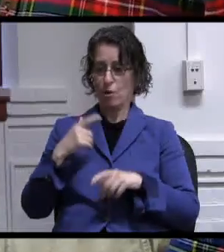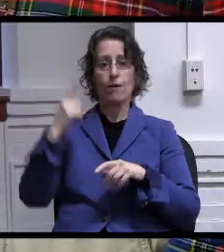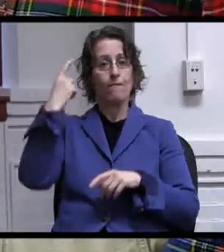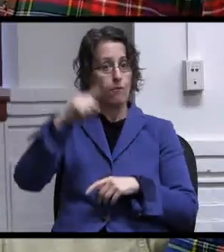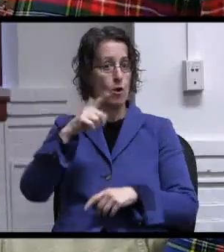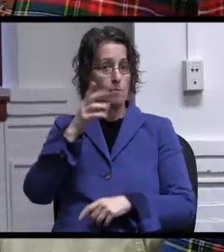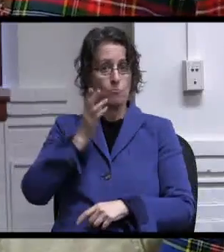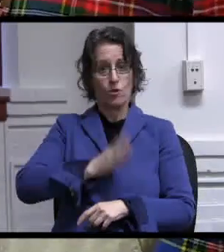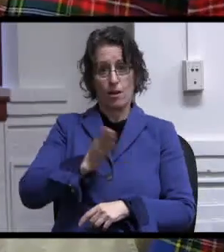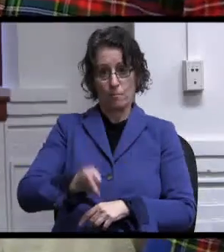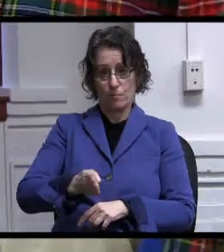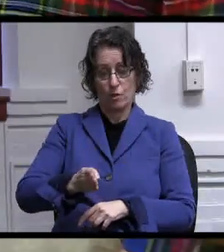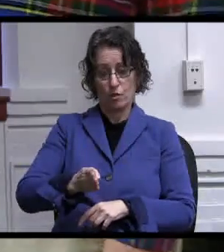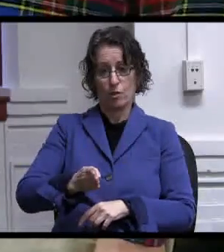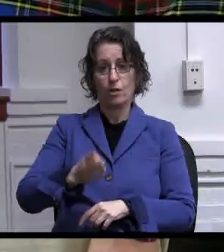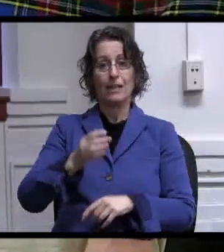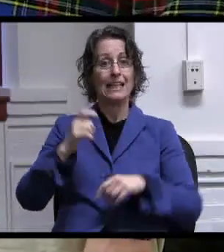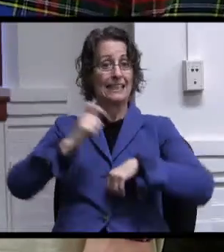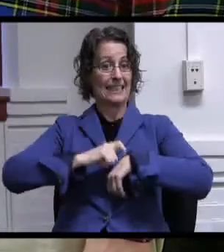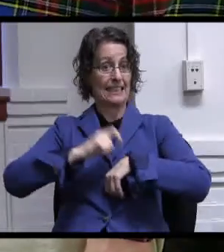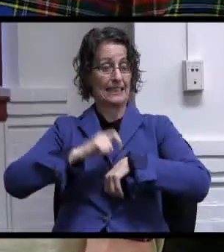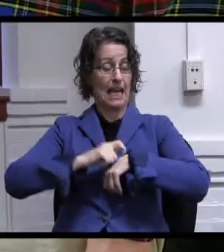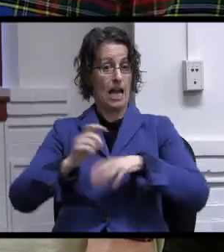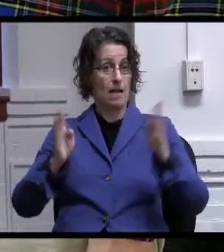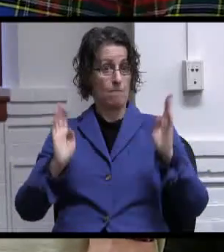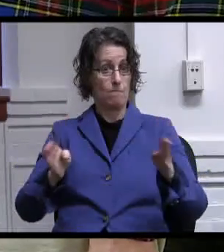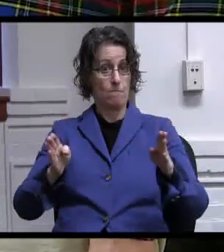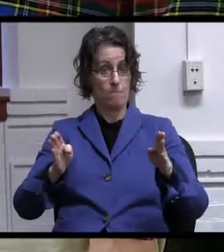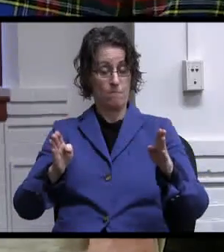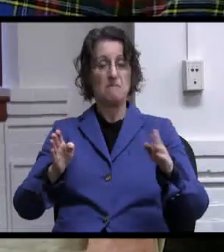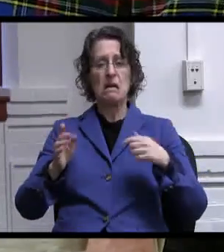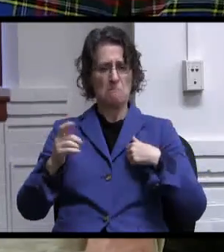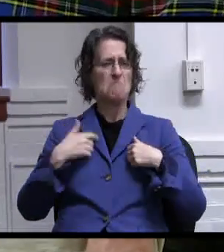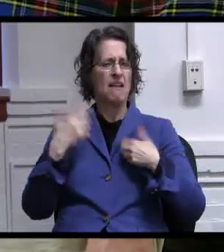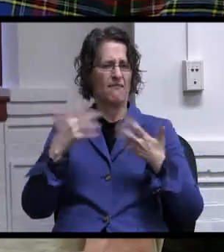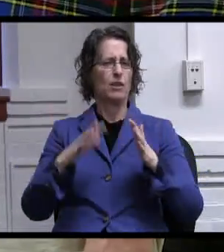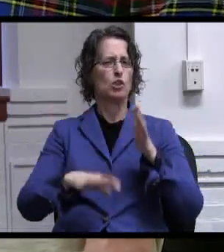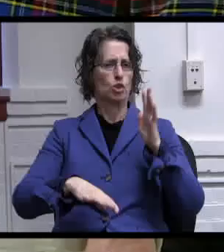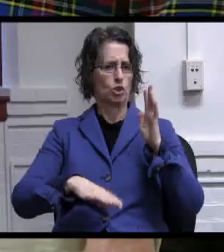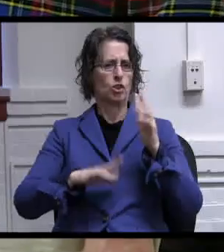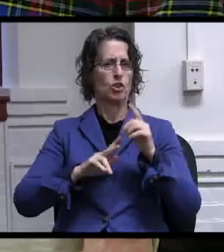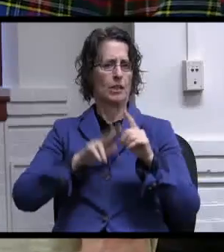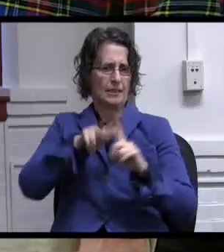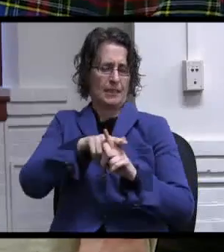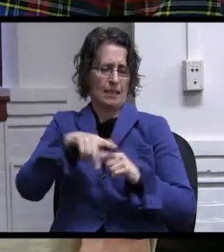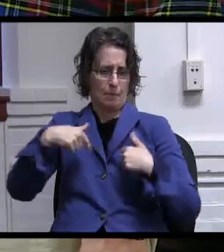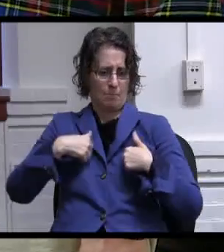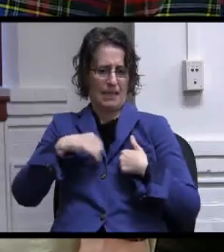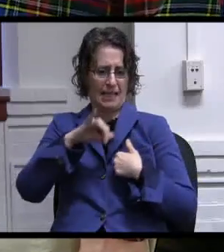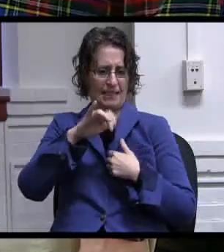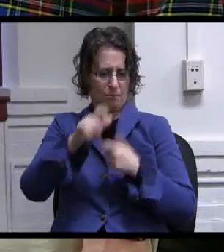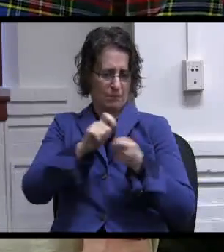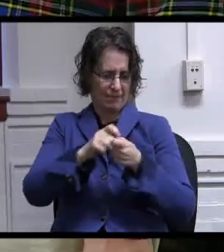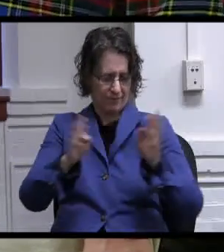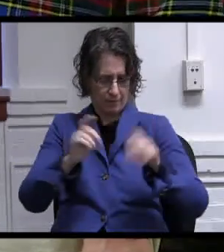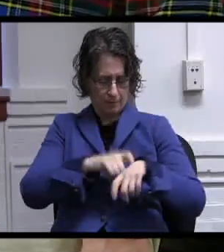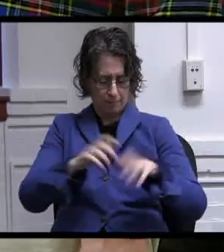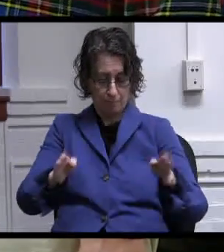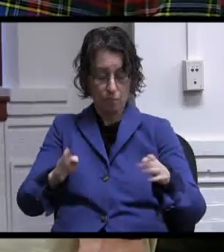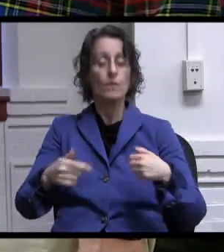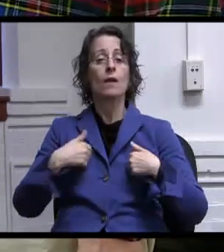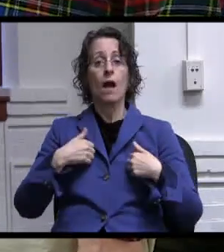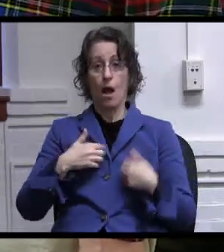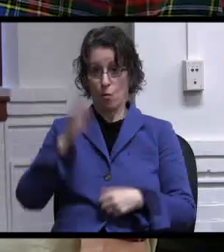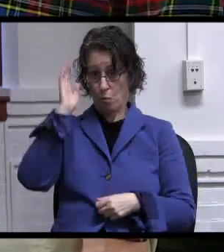town of Brattleboro. For the period. For the period. To which I have been elected. To which I have been elected. And will therein. And